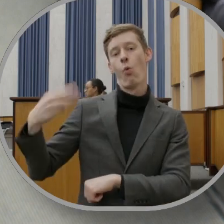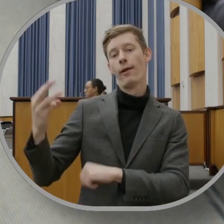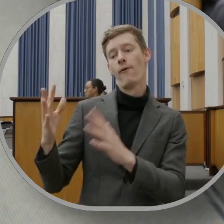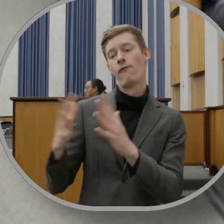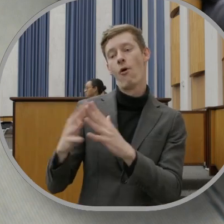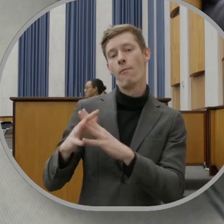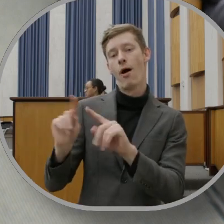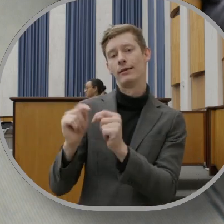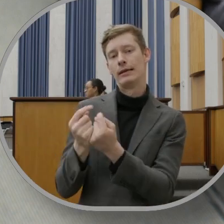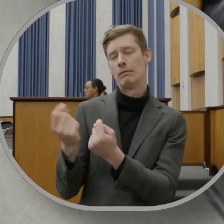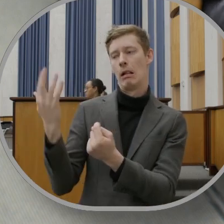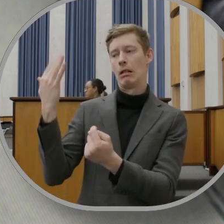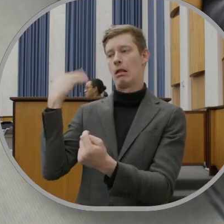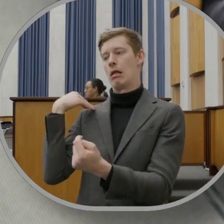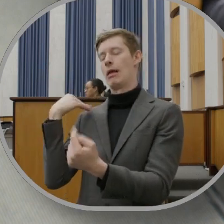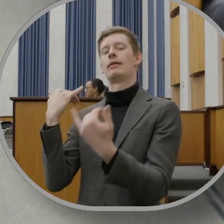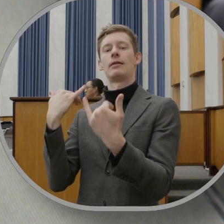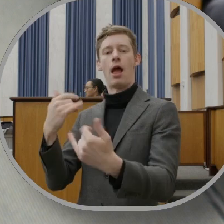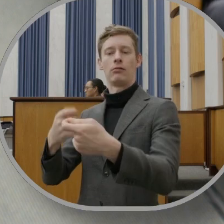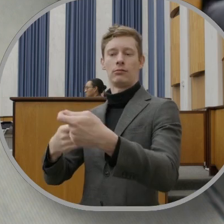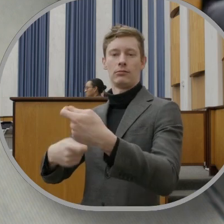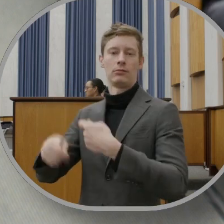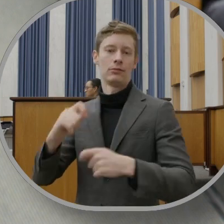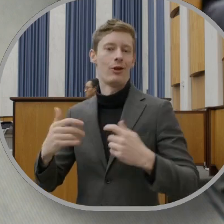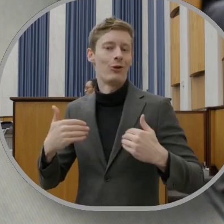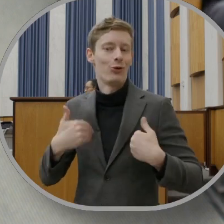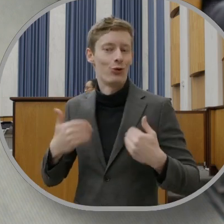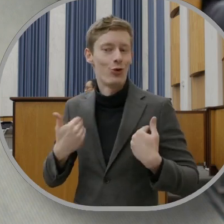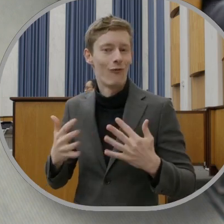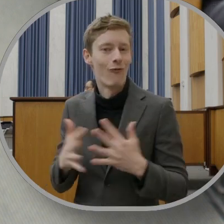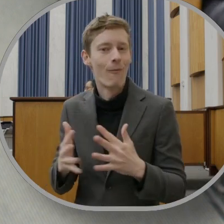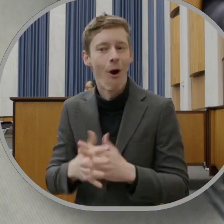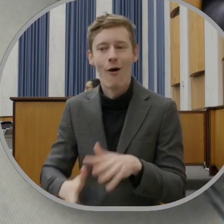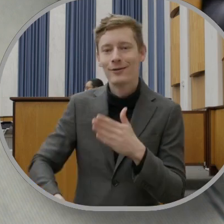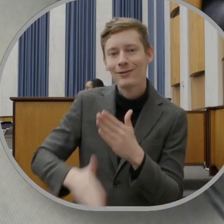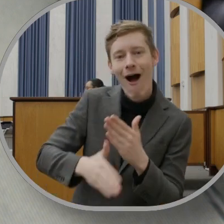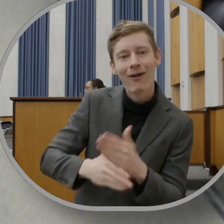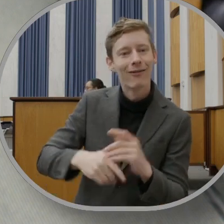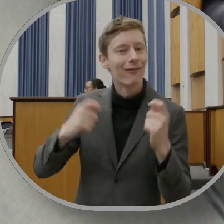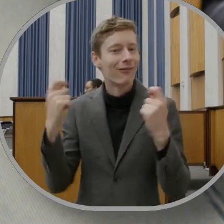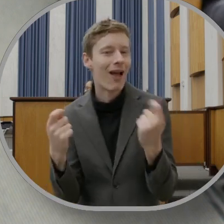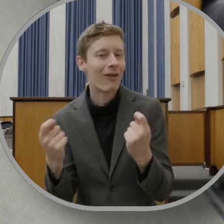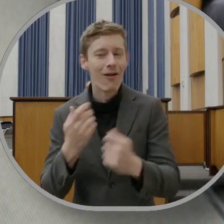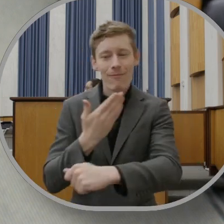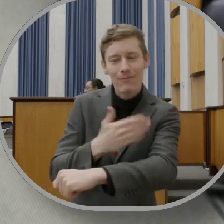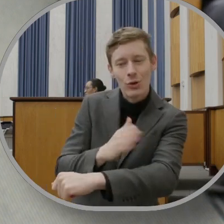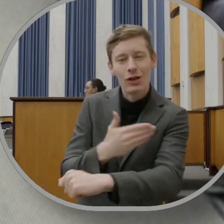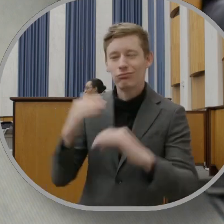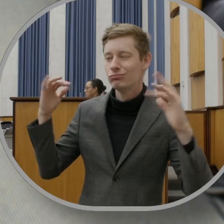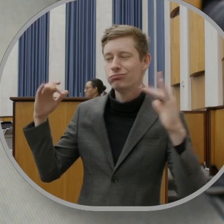now host youth football, youth soccer, and countless other events, festivals, and sports for all